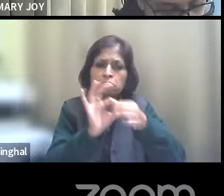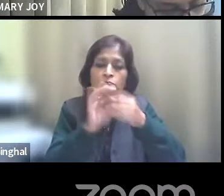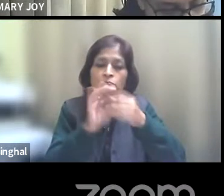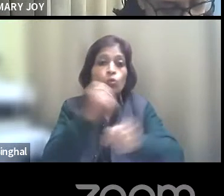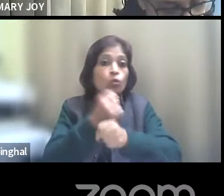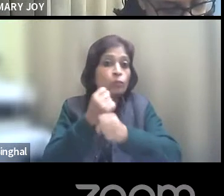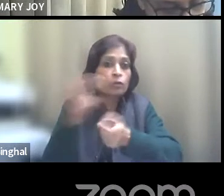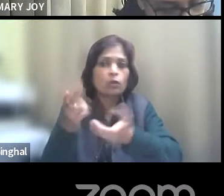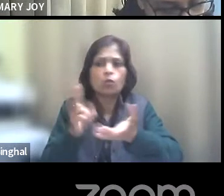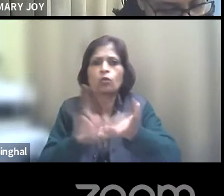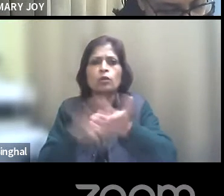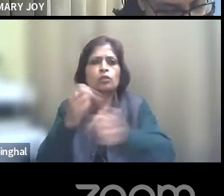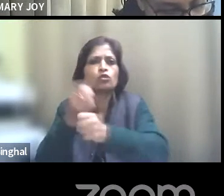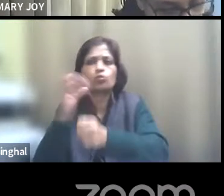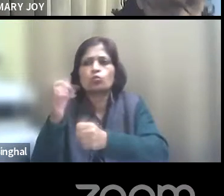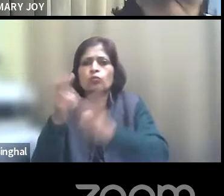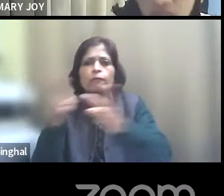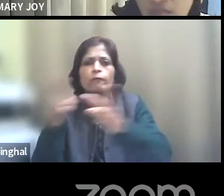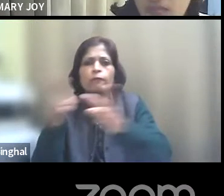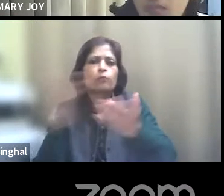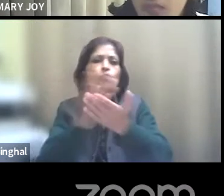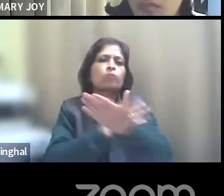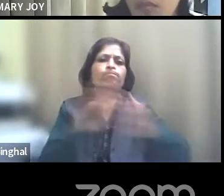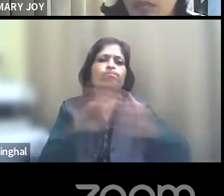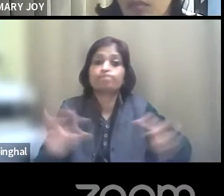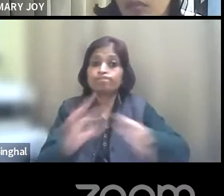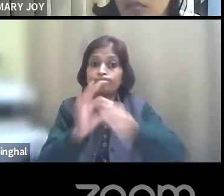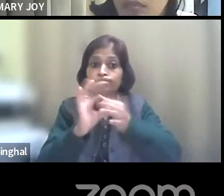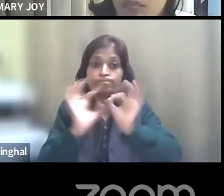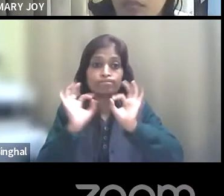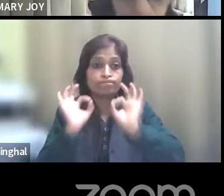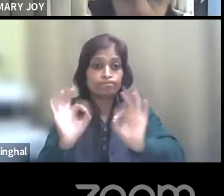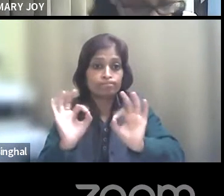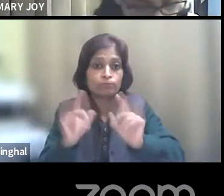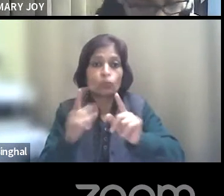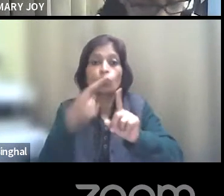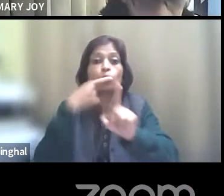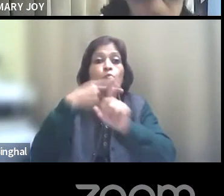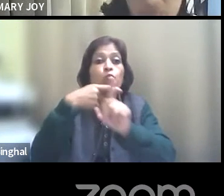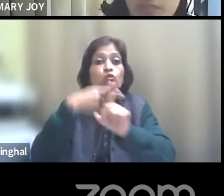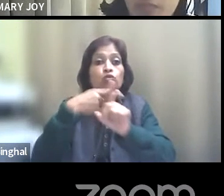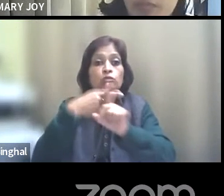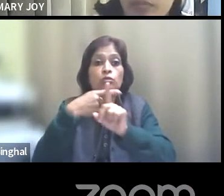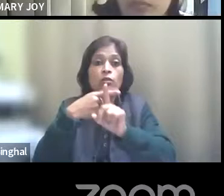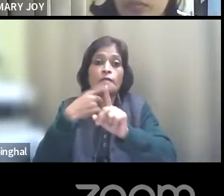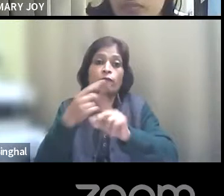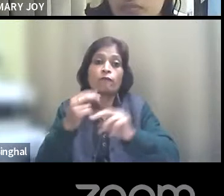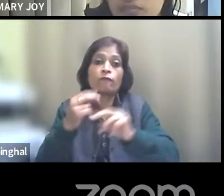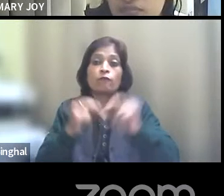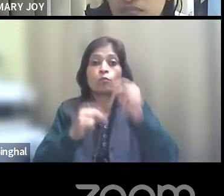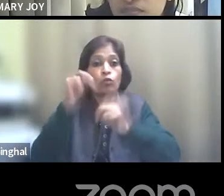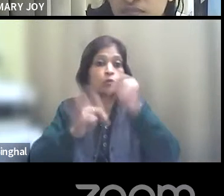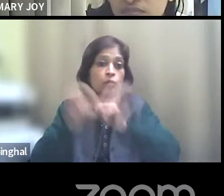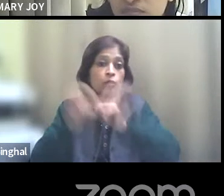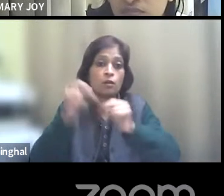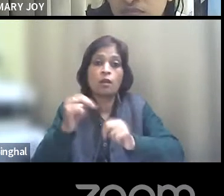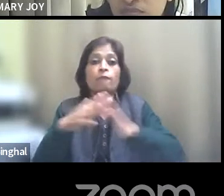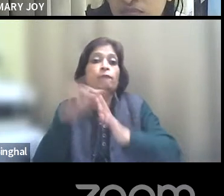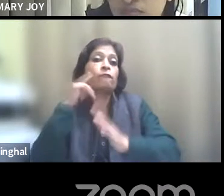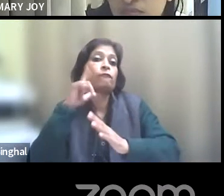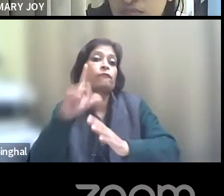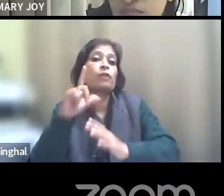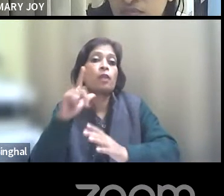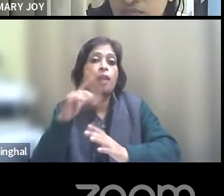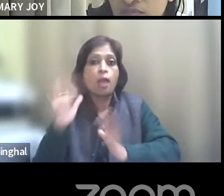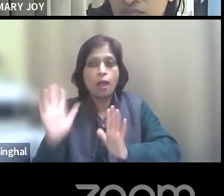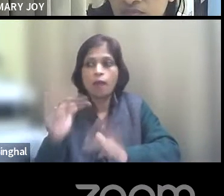and non-government programs. That happens when you have a very positive political will. Yes, will, absolutely.